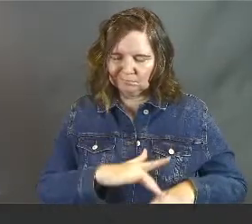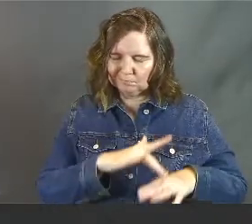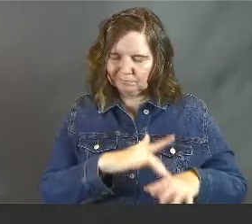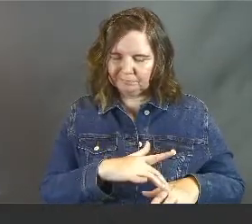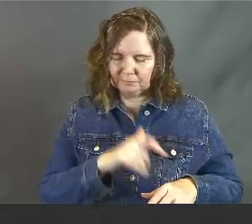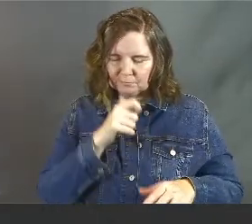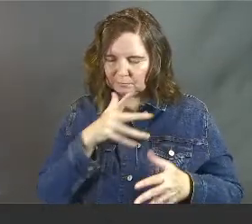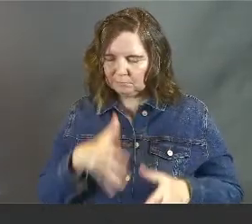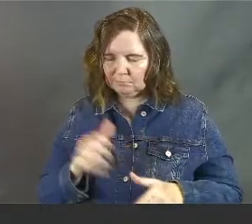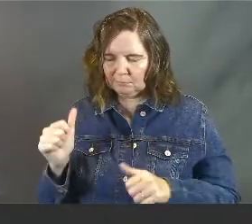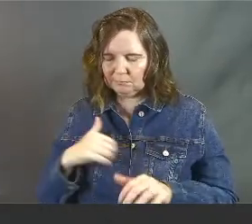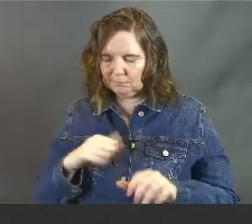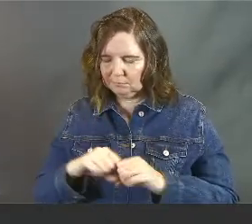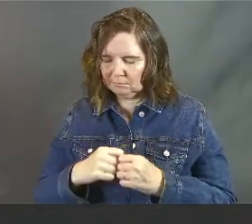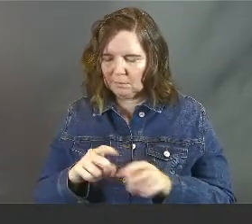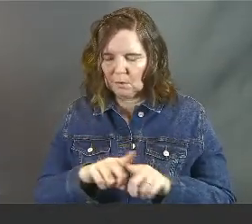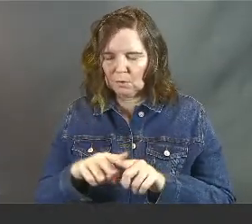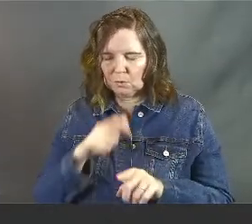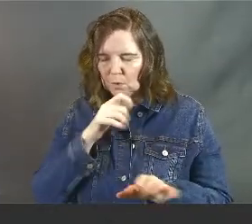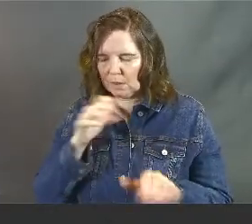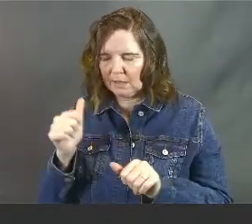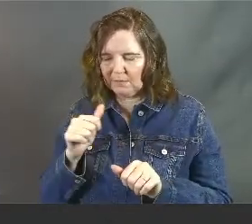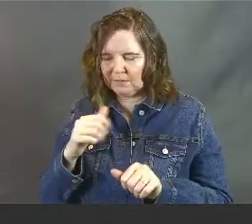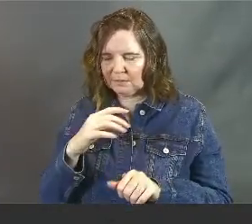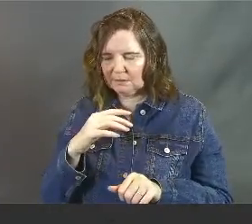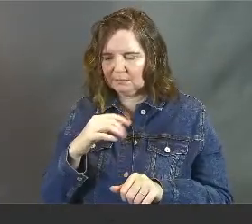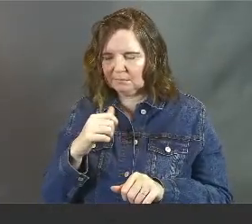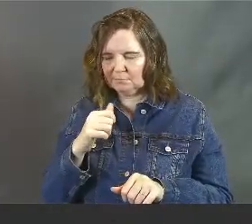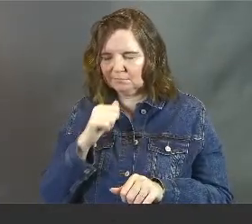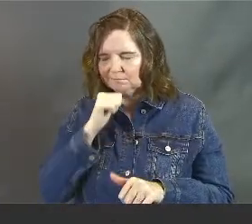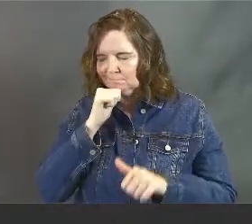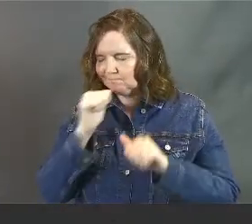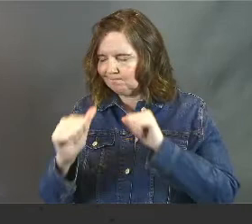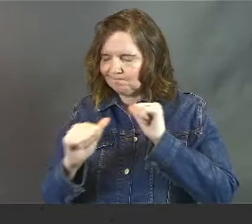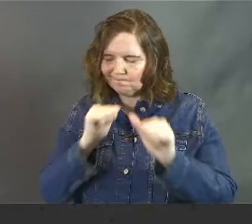broken. But you also don't leave us in denial.